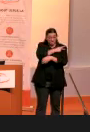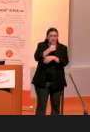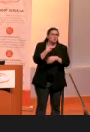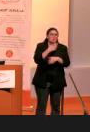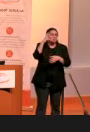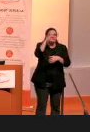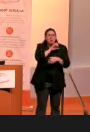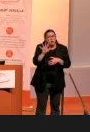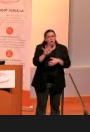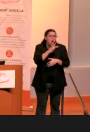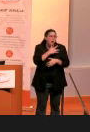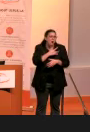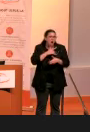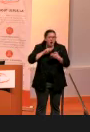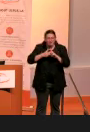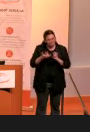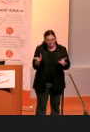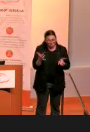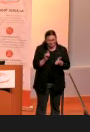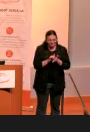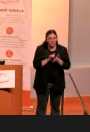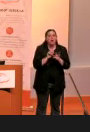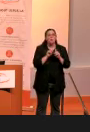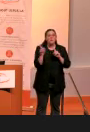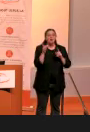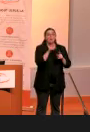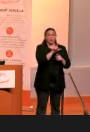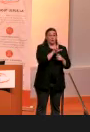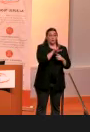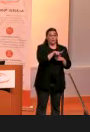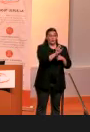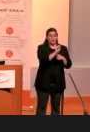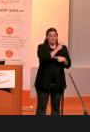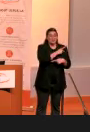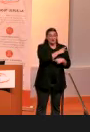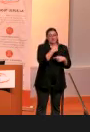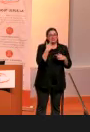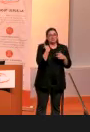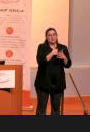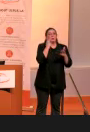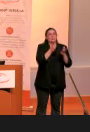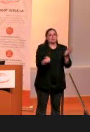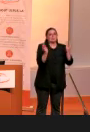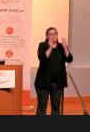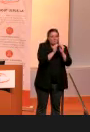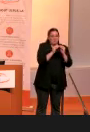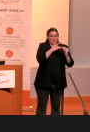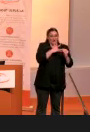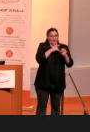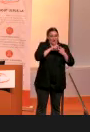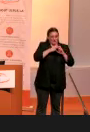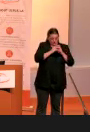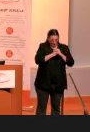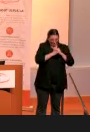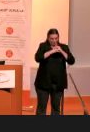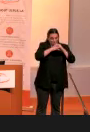kids. But we, again, do see increases in artery plaque in patients who are children